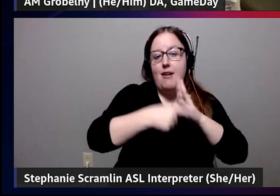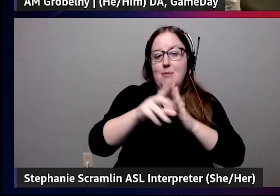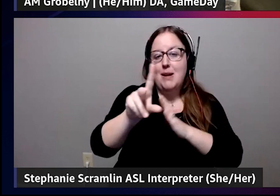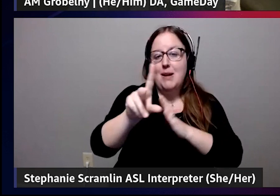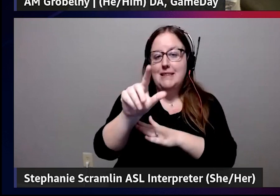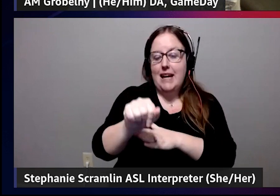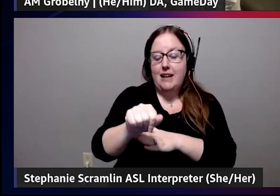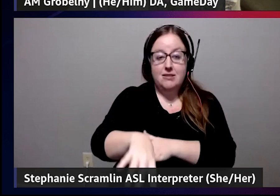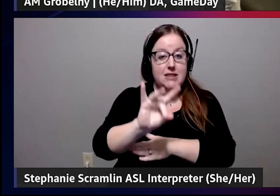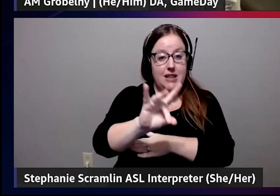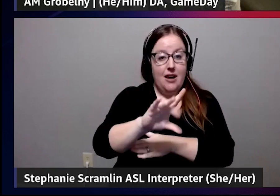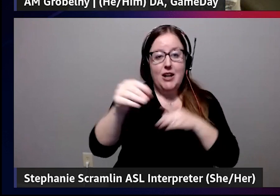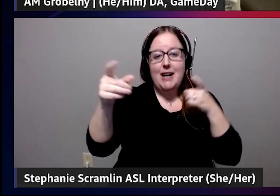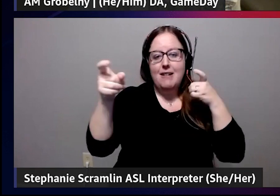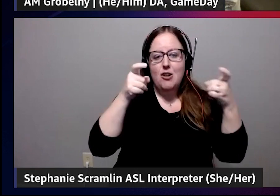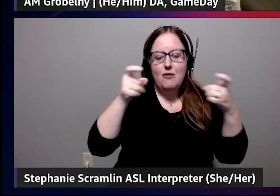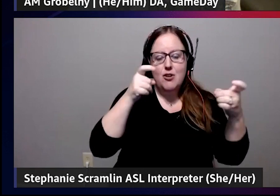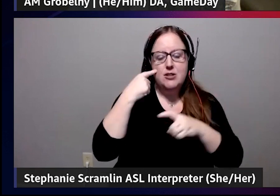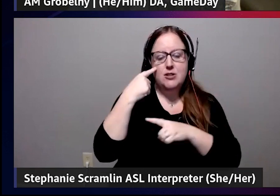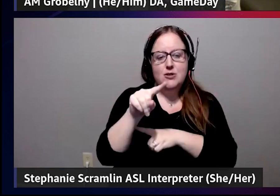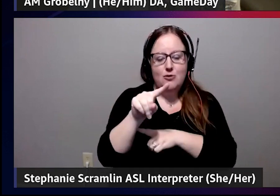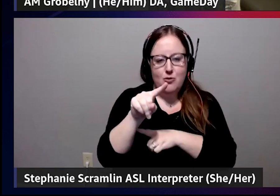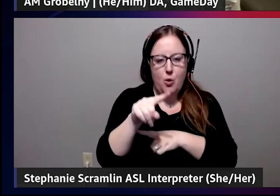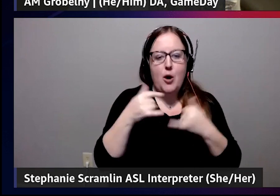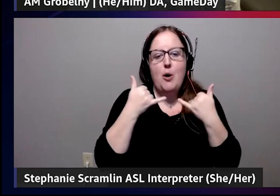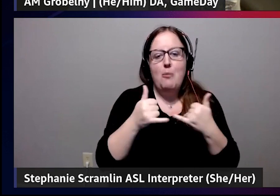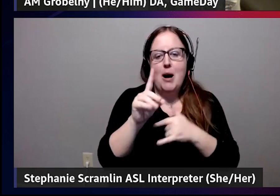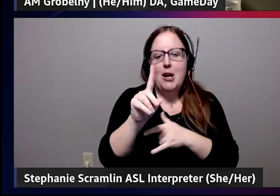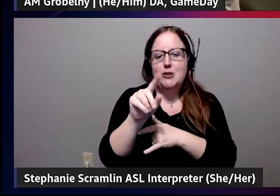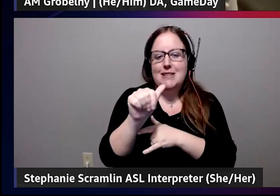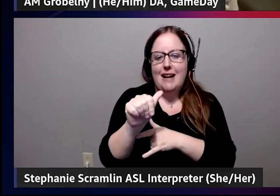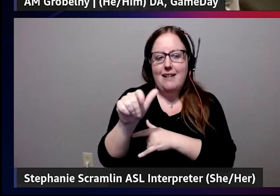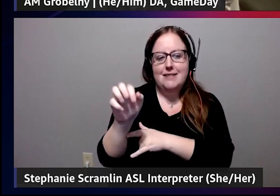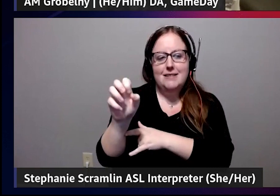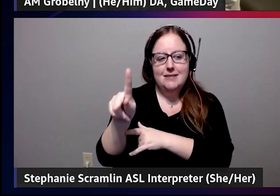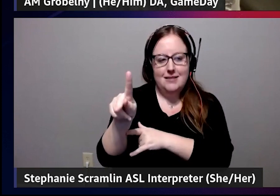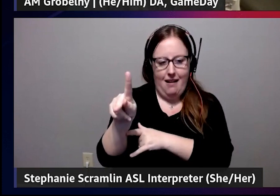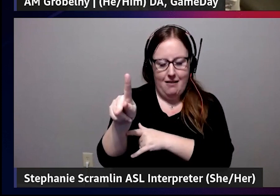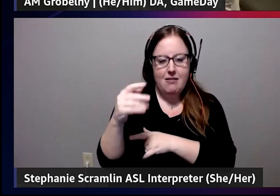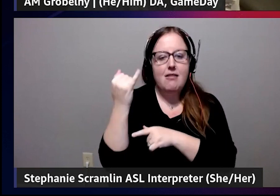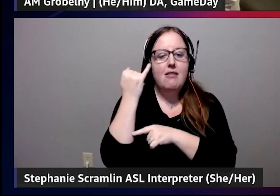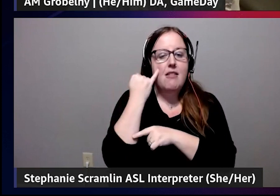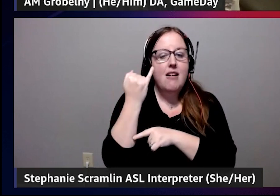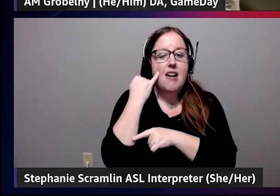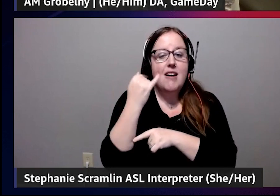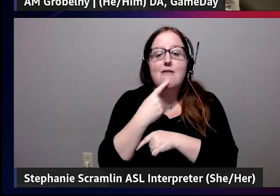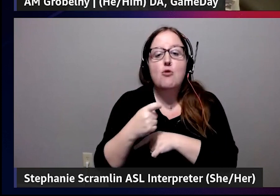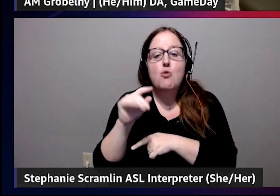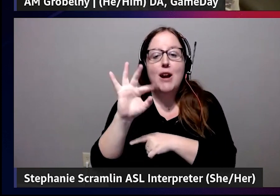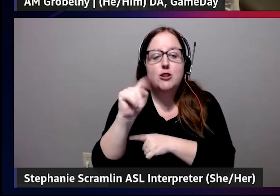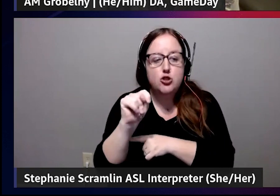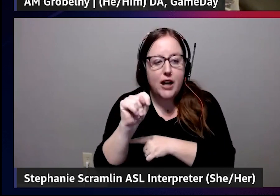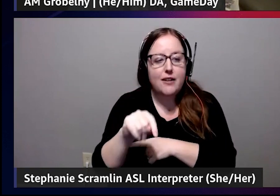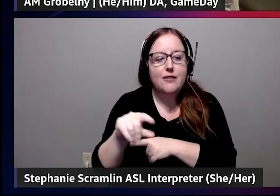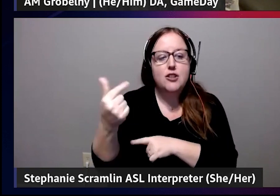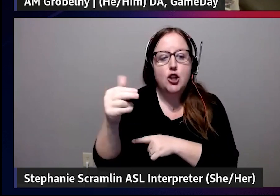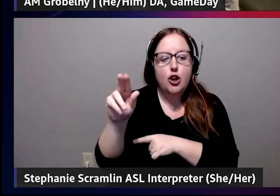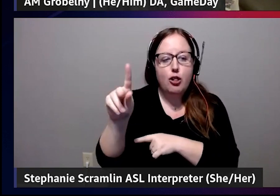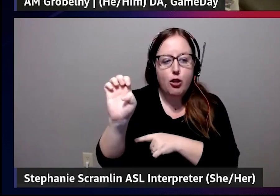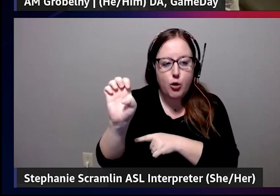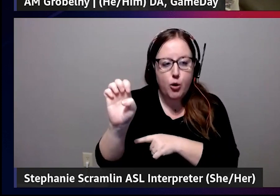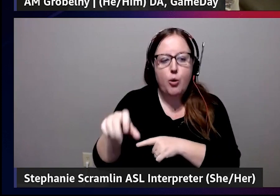and governance for modern data stack. So if you have Redshift, Glue,